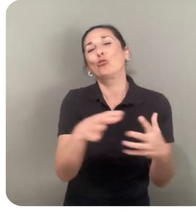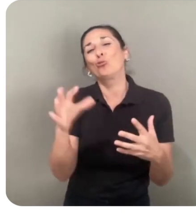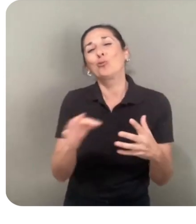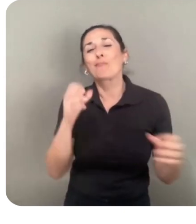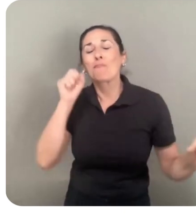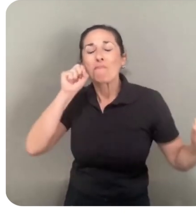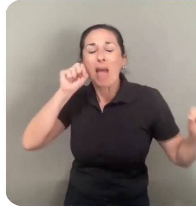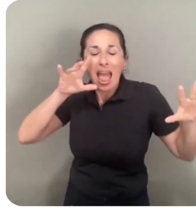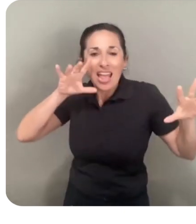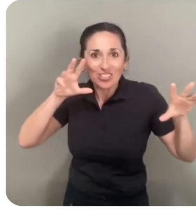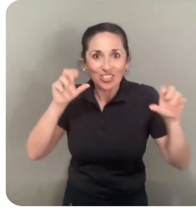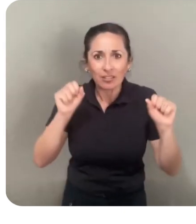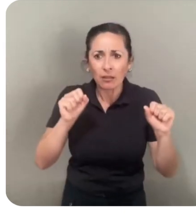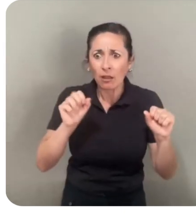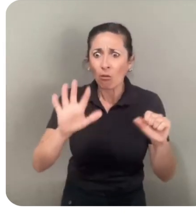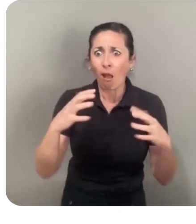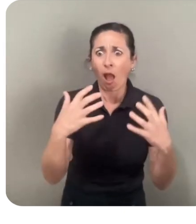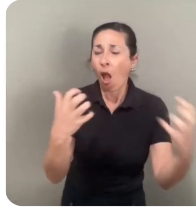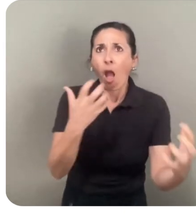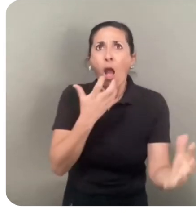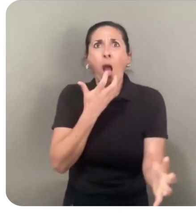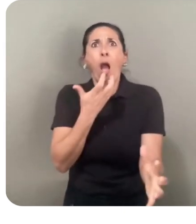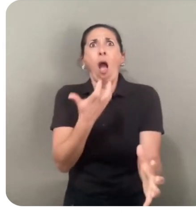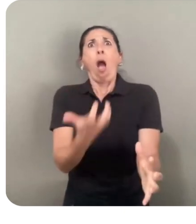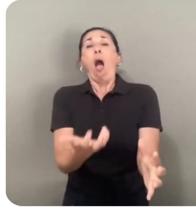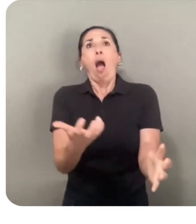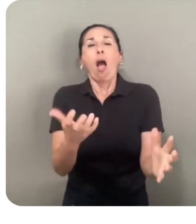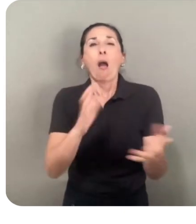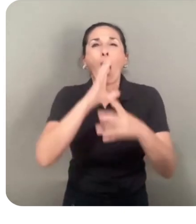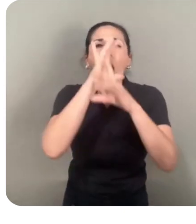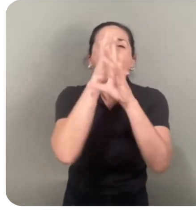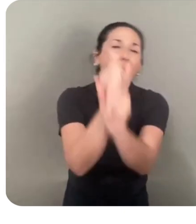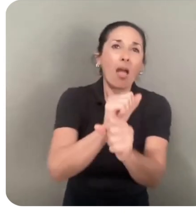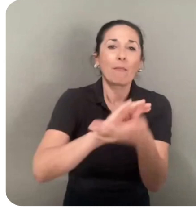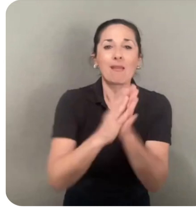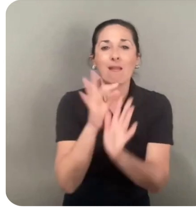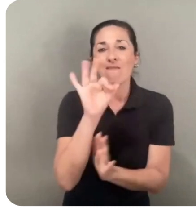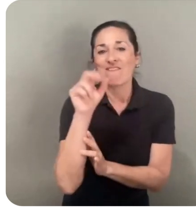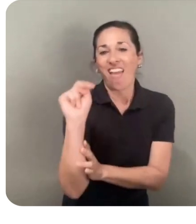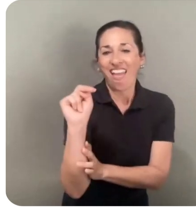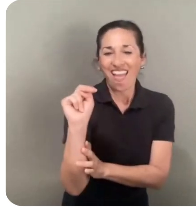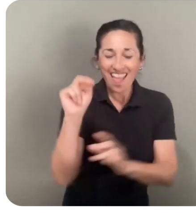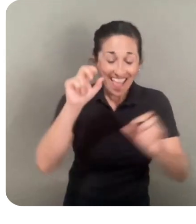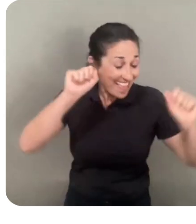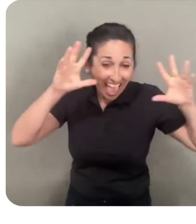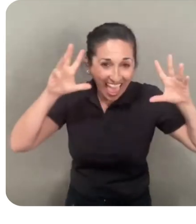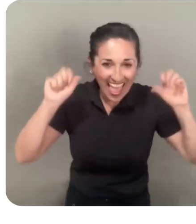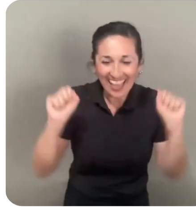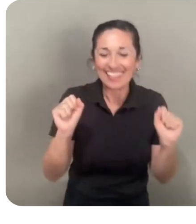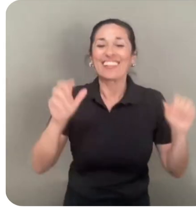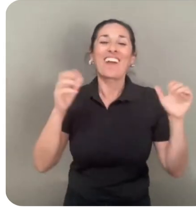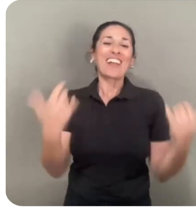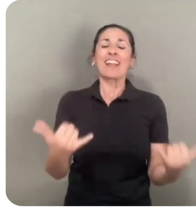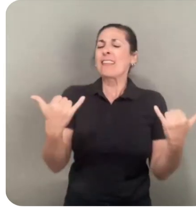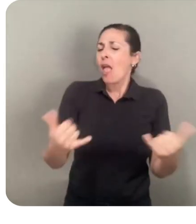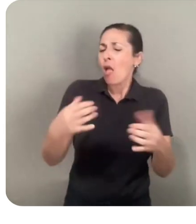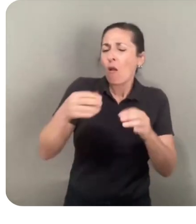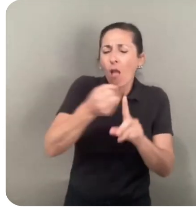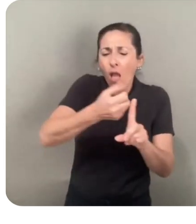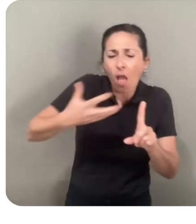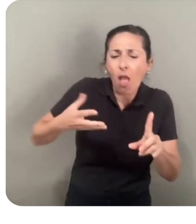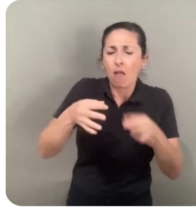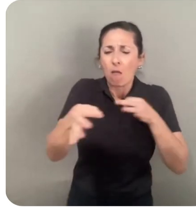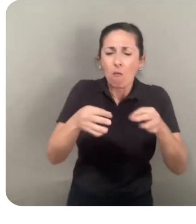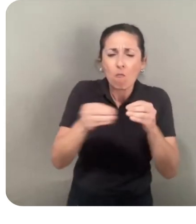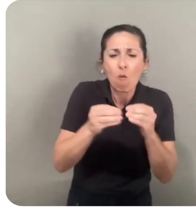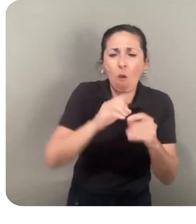will wow your audience and turn them into fans. Fantastic. Let's dig into why we need to get into